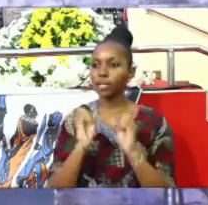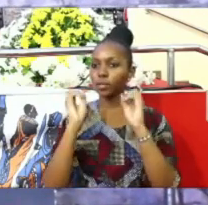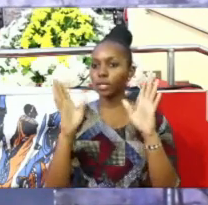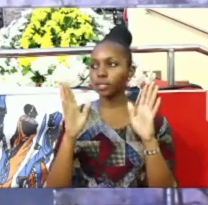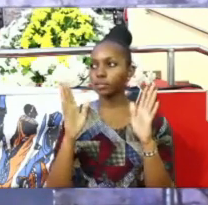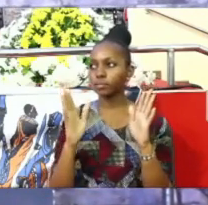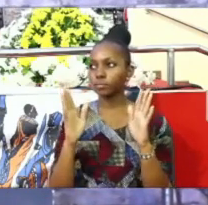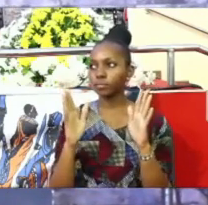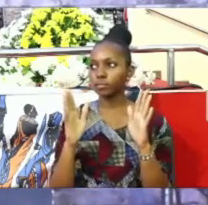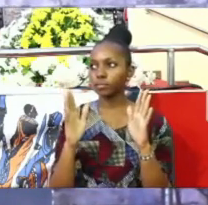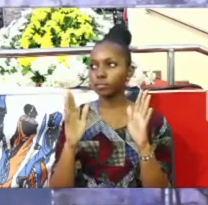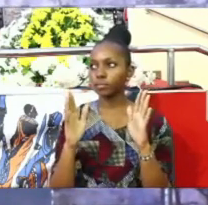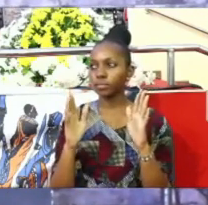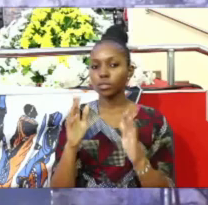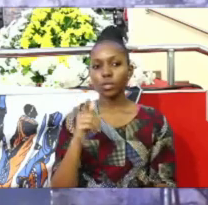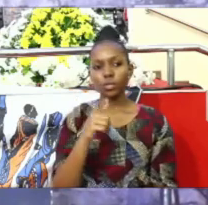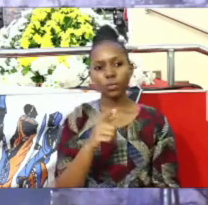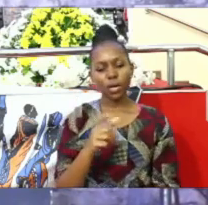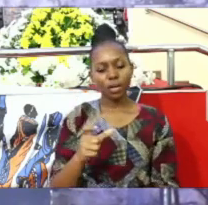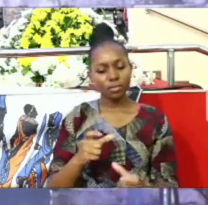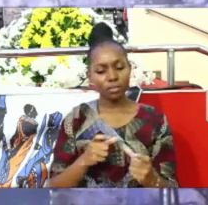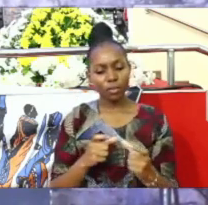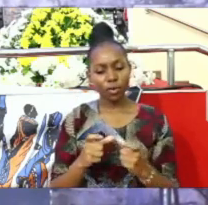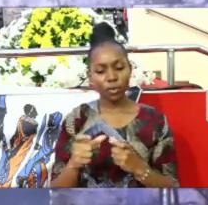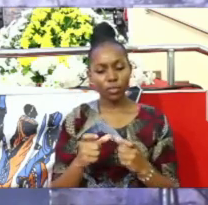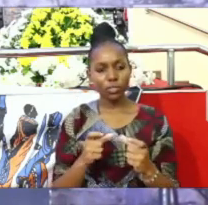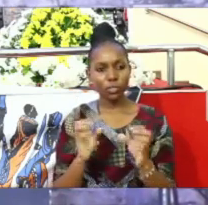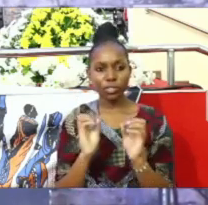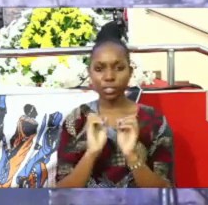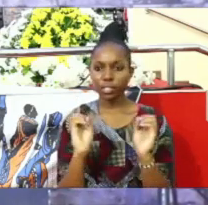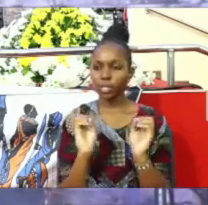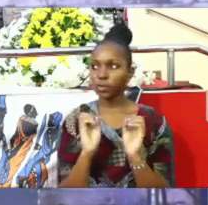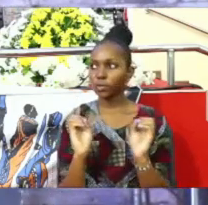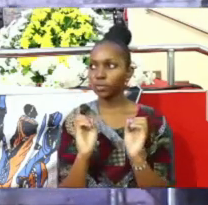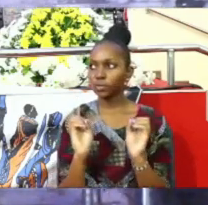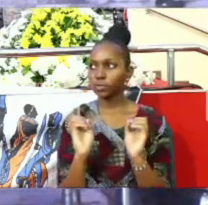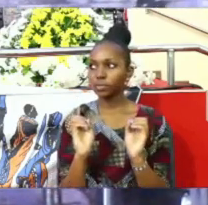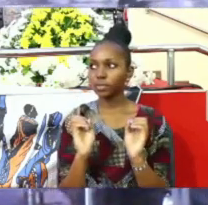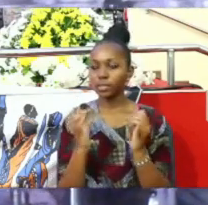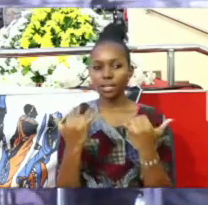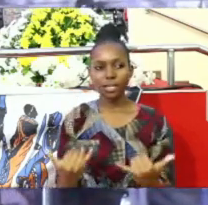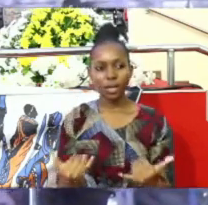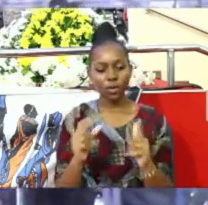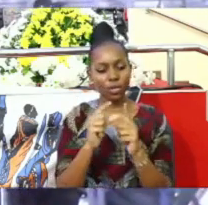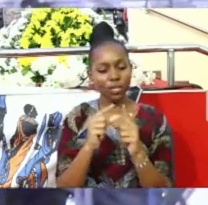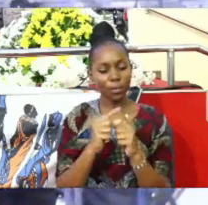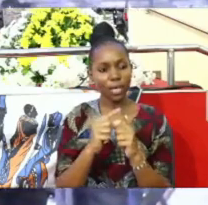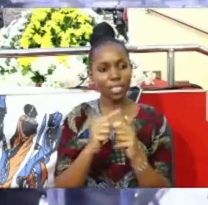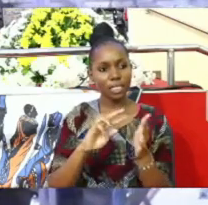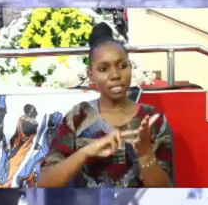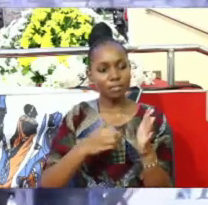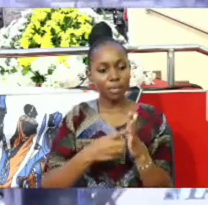are uncontainable. Ya kwamba hauwezi finyiliwa mahali. Now those words mean almost the same thing. Maneno